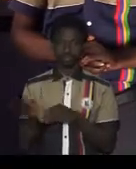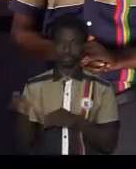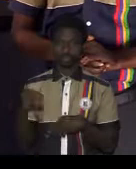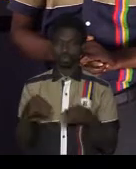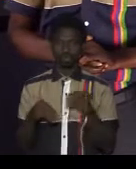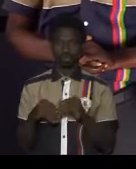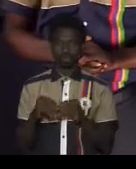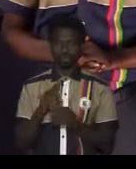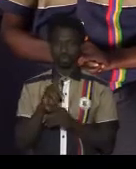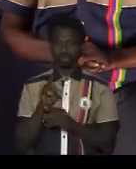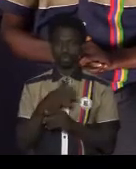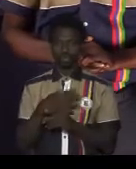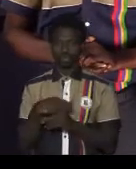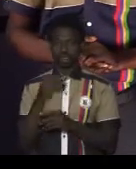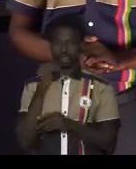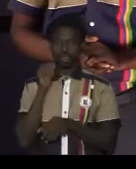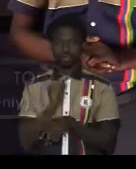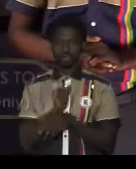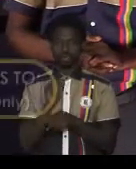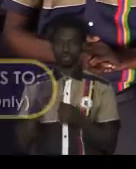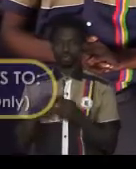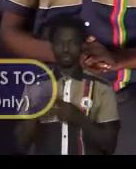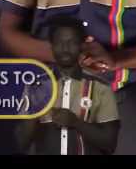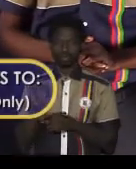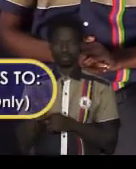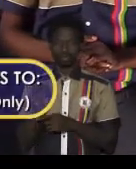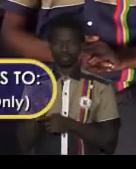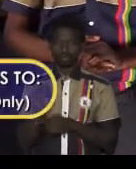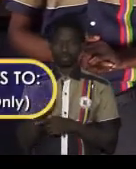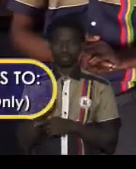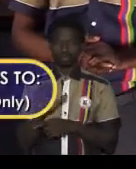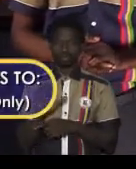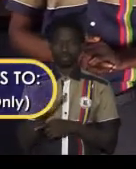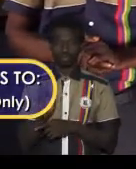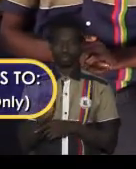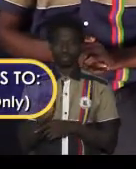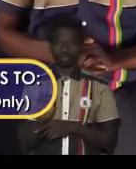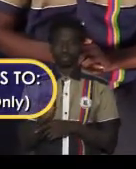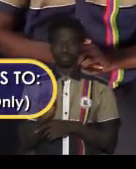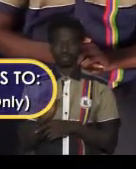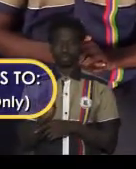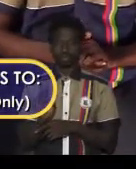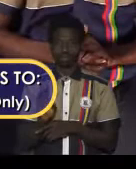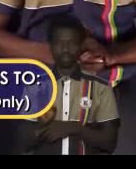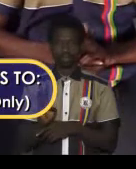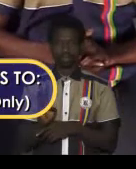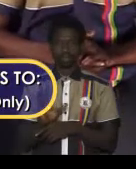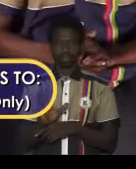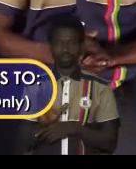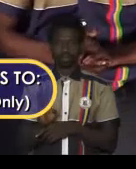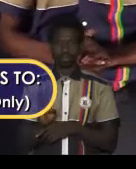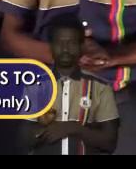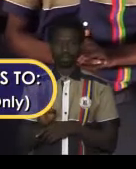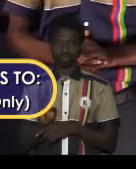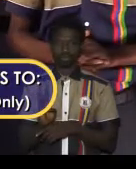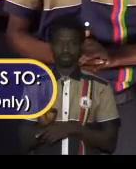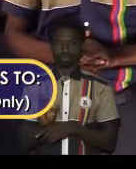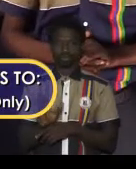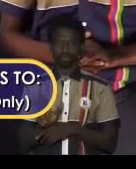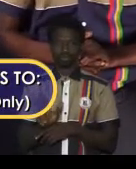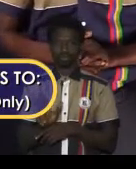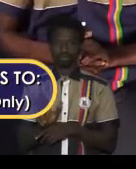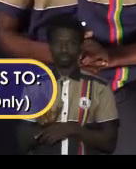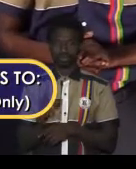questions, and assignments to 081 50 86